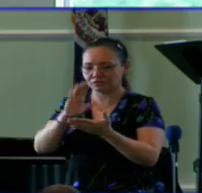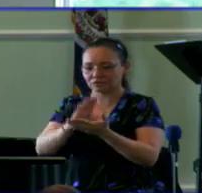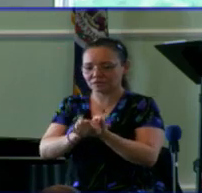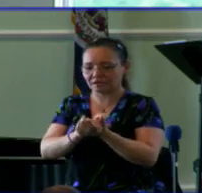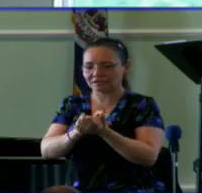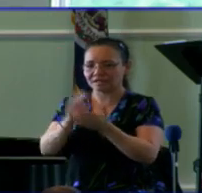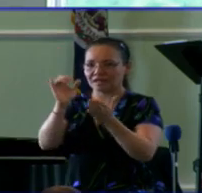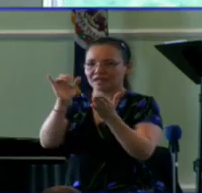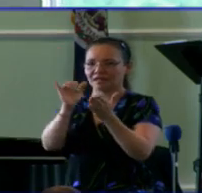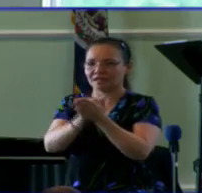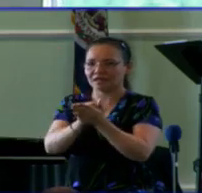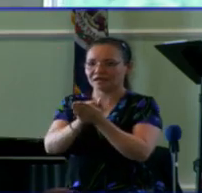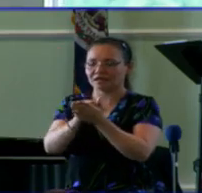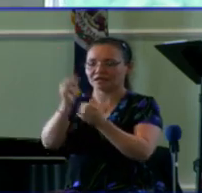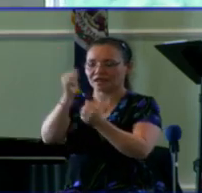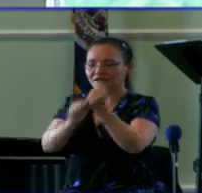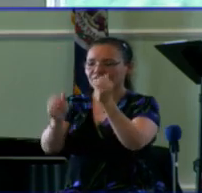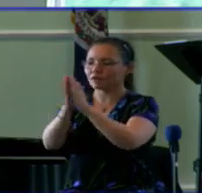that in every book of the Bible,